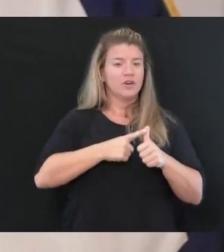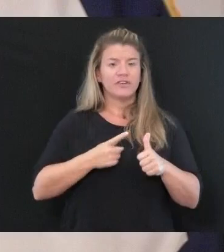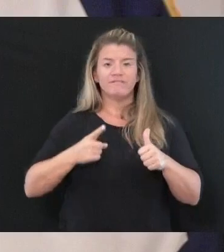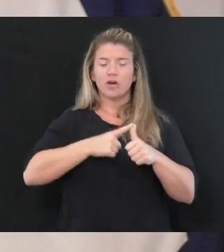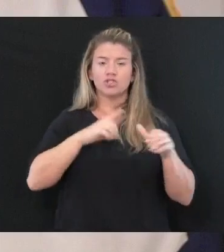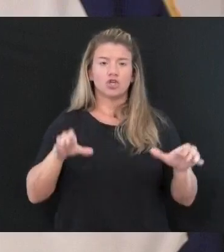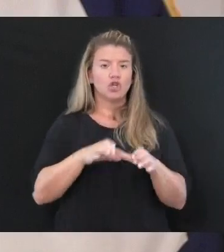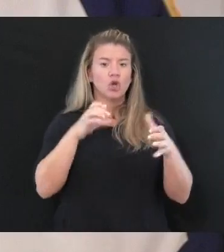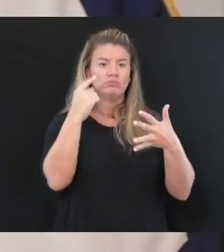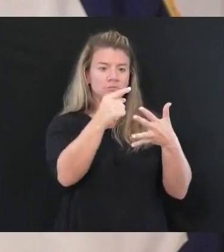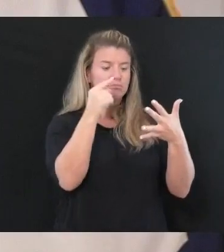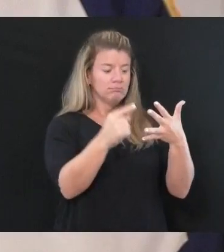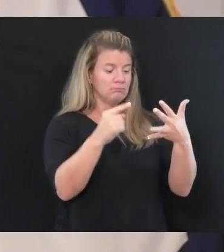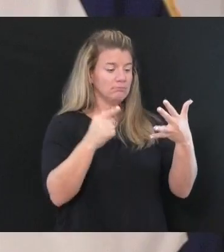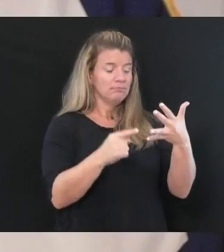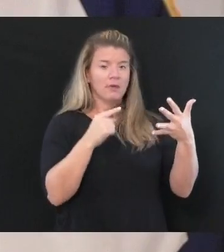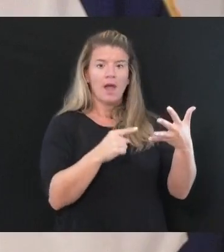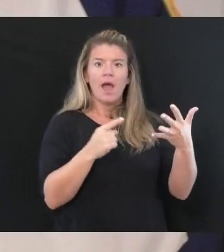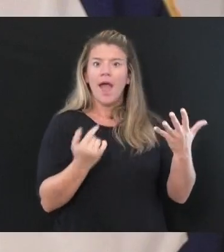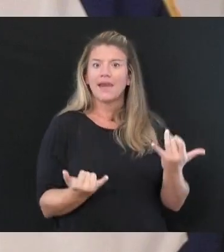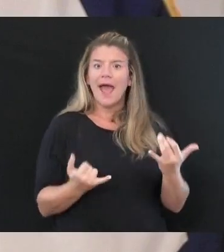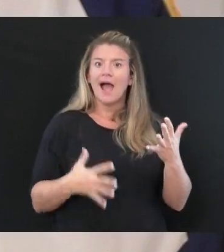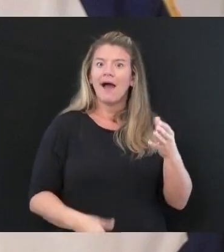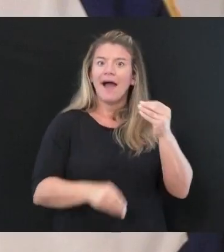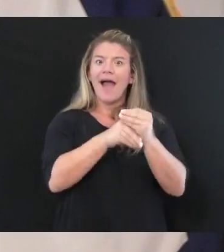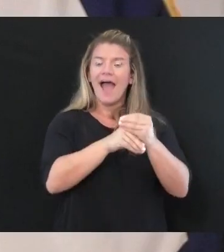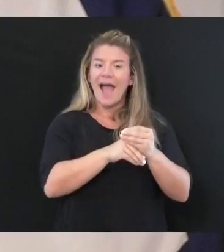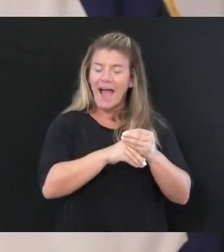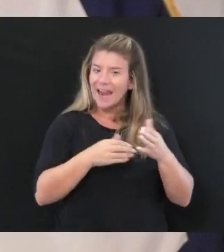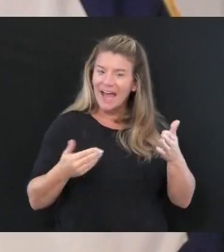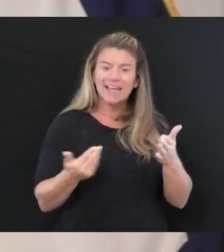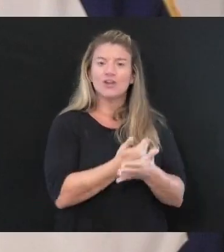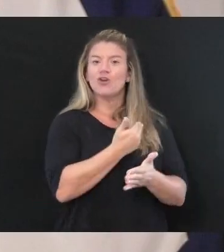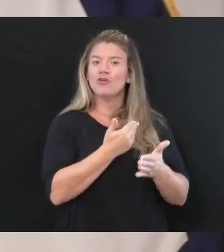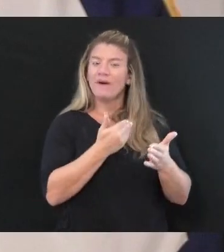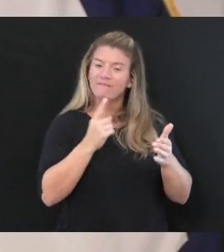and here we go again with a plan that motivates our